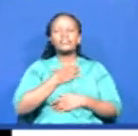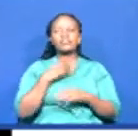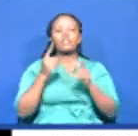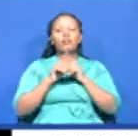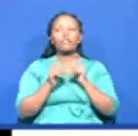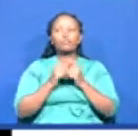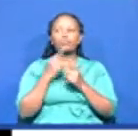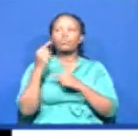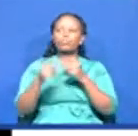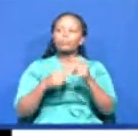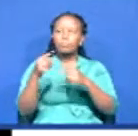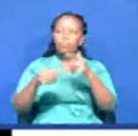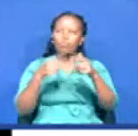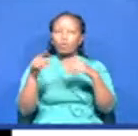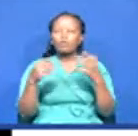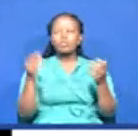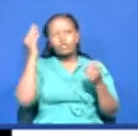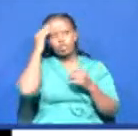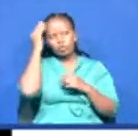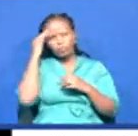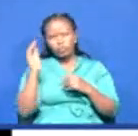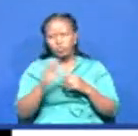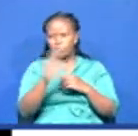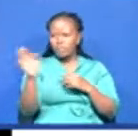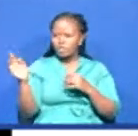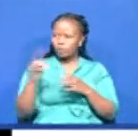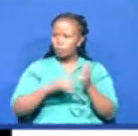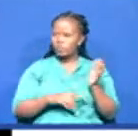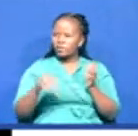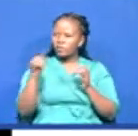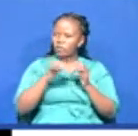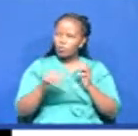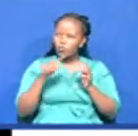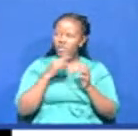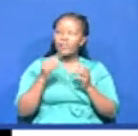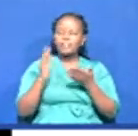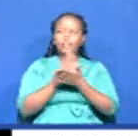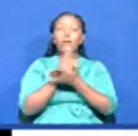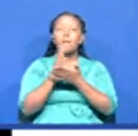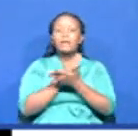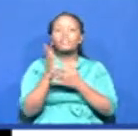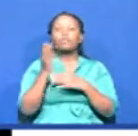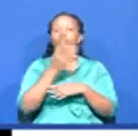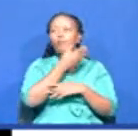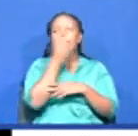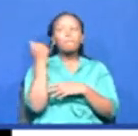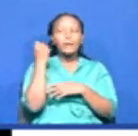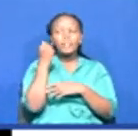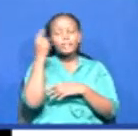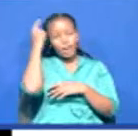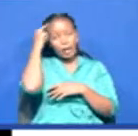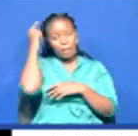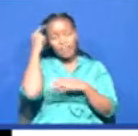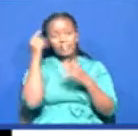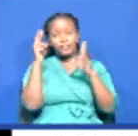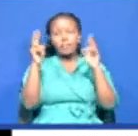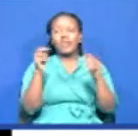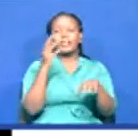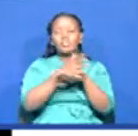continue to remind you that we are in the midst of the best brains when it comes to matters counterfeit,